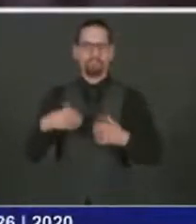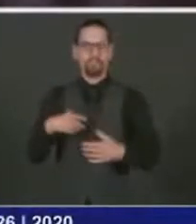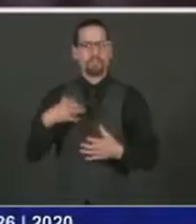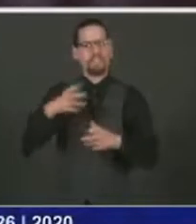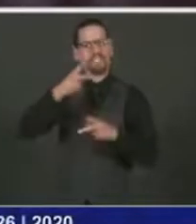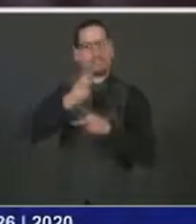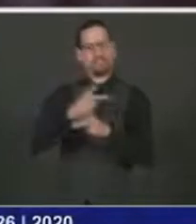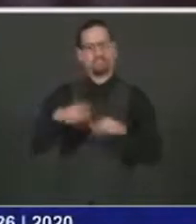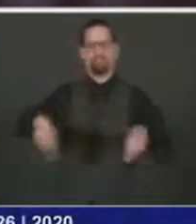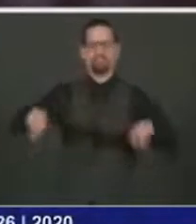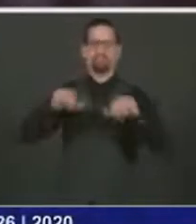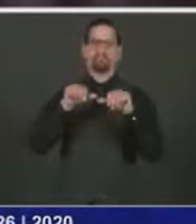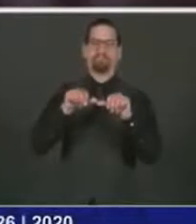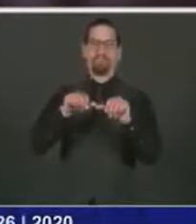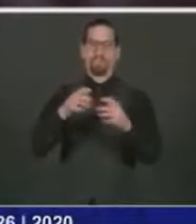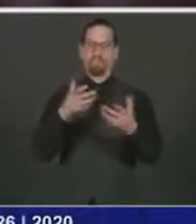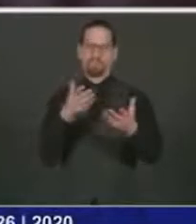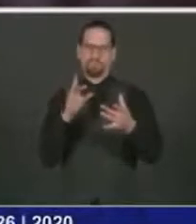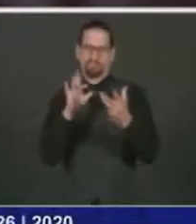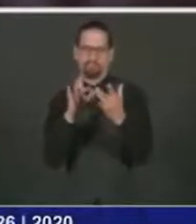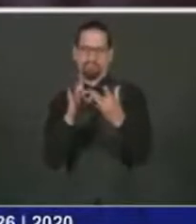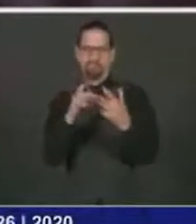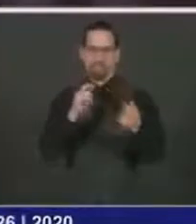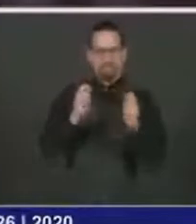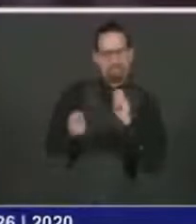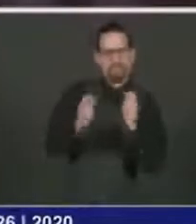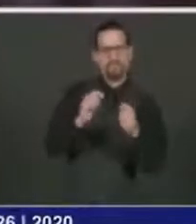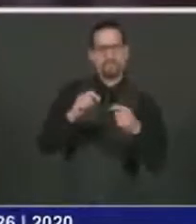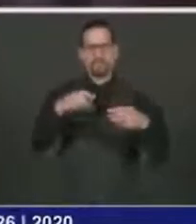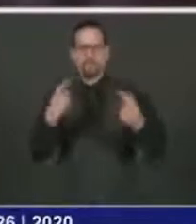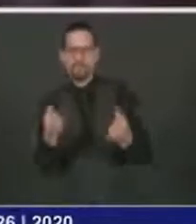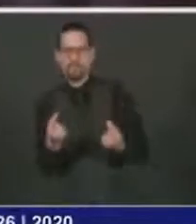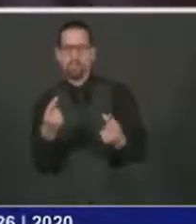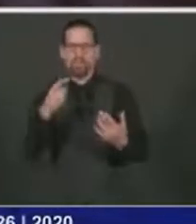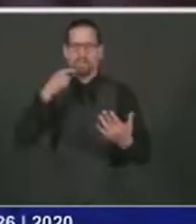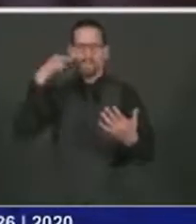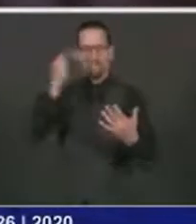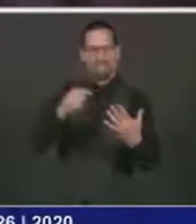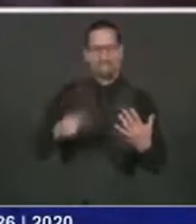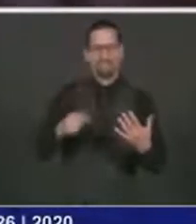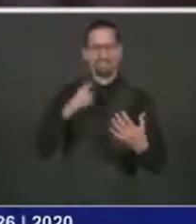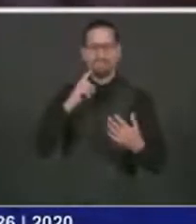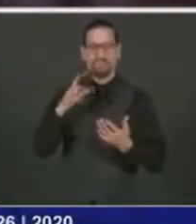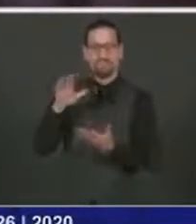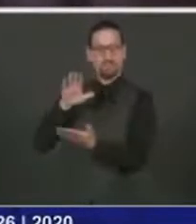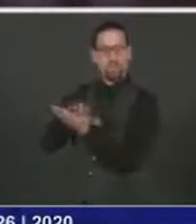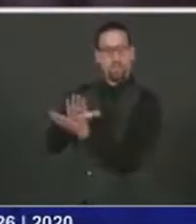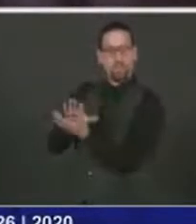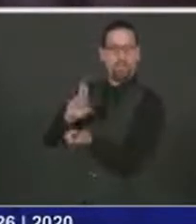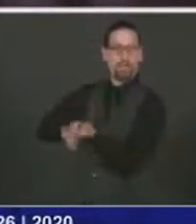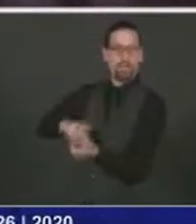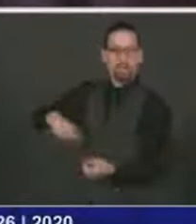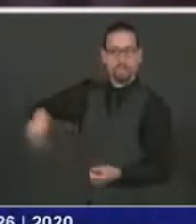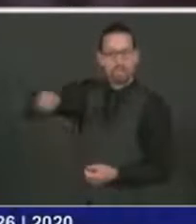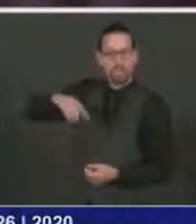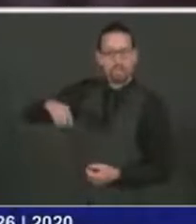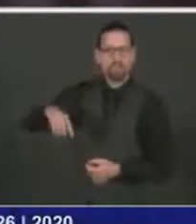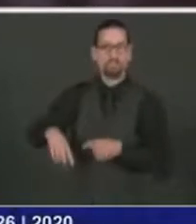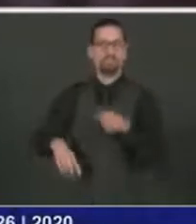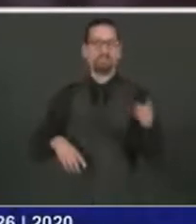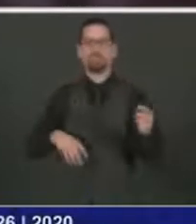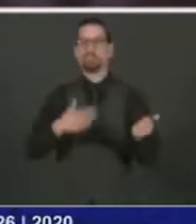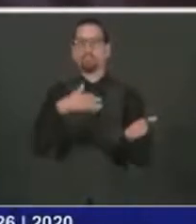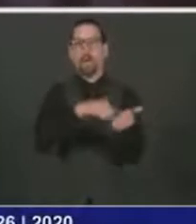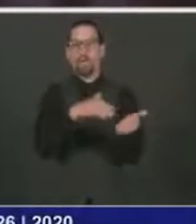going strong. It's because of the providers and school nurses and teachers and families that Rhode Island